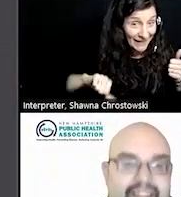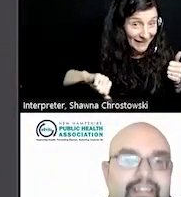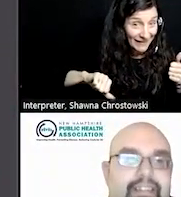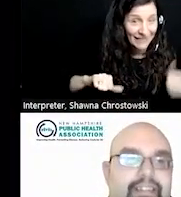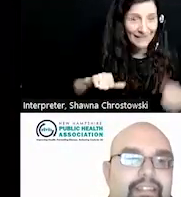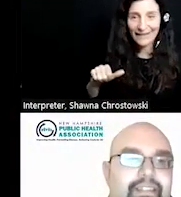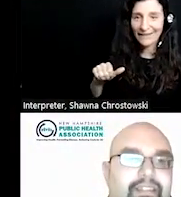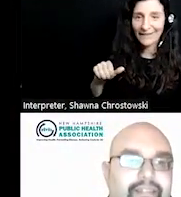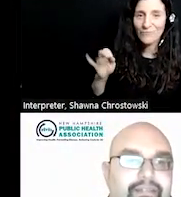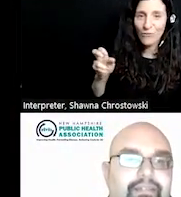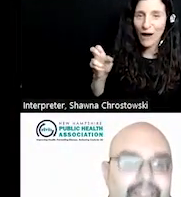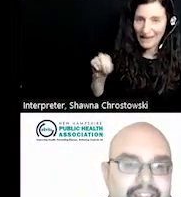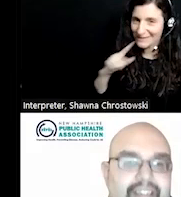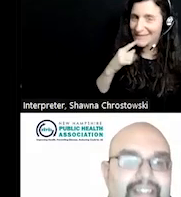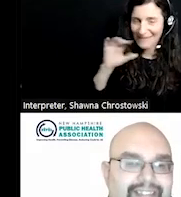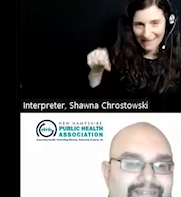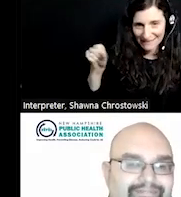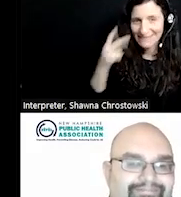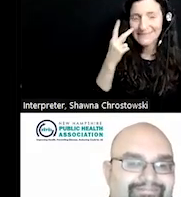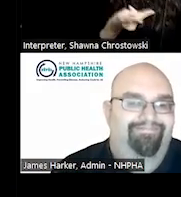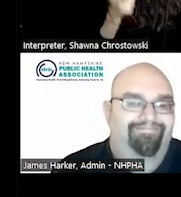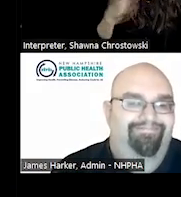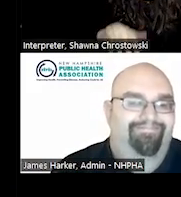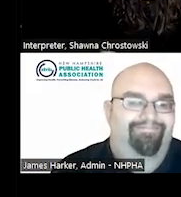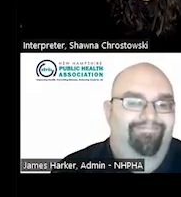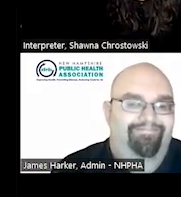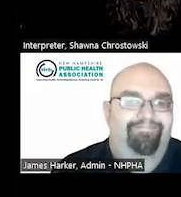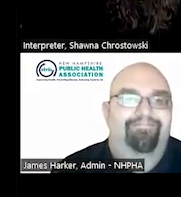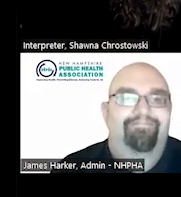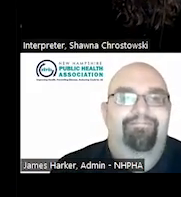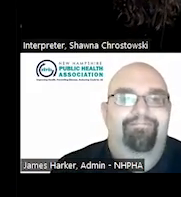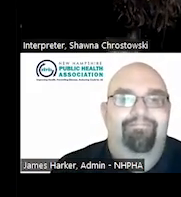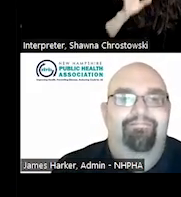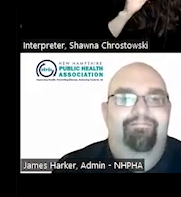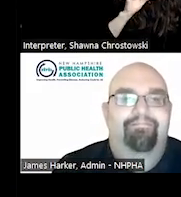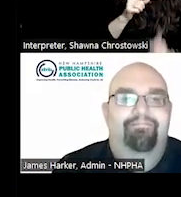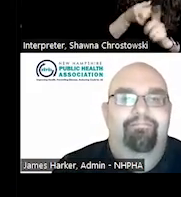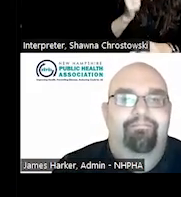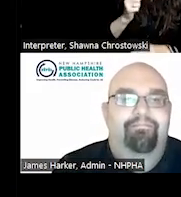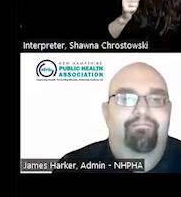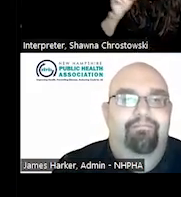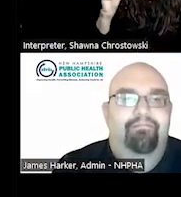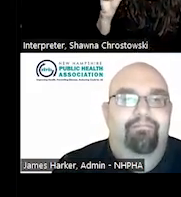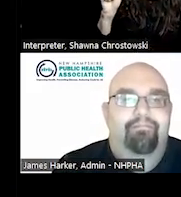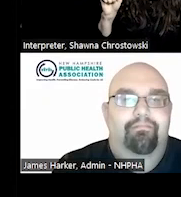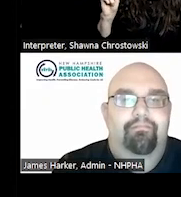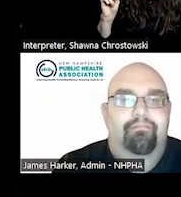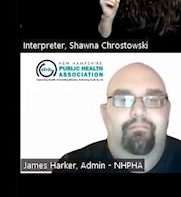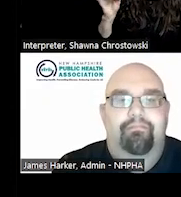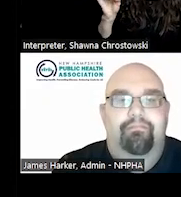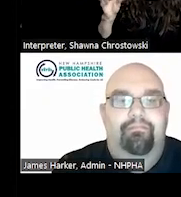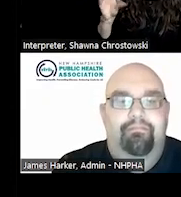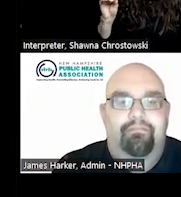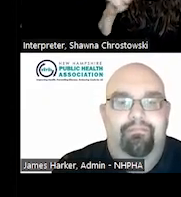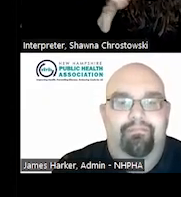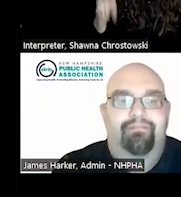Yes. I'm going to the slideshow. Okay. So I'm actually speaking to you from San Antonio, Texas. I get to divide my time between